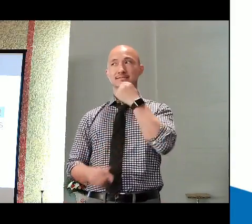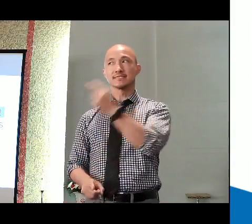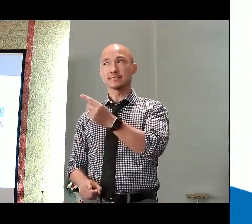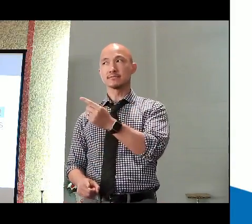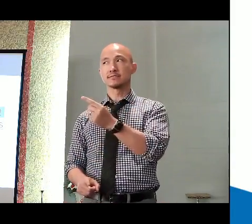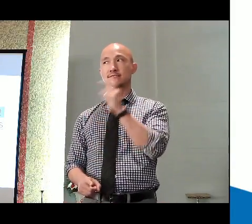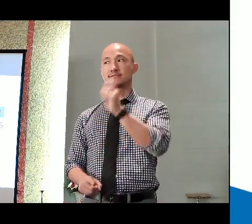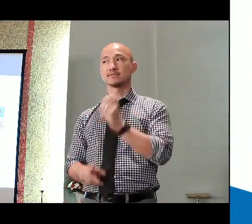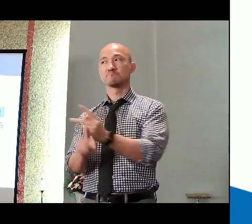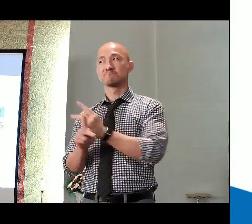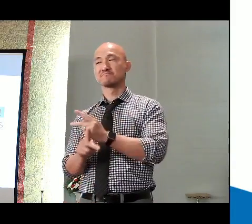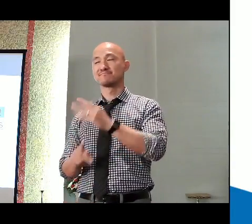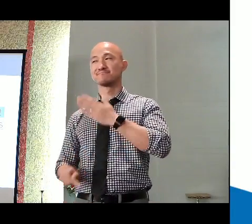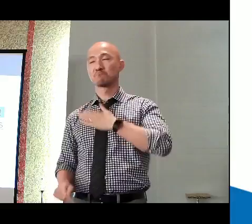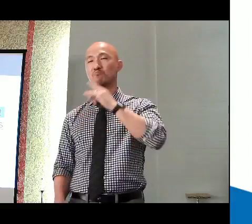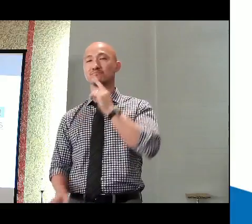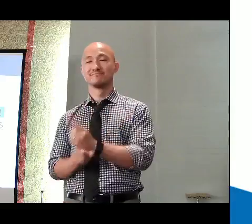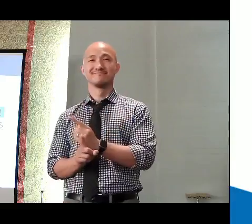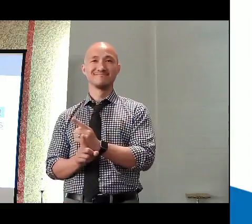I know where you live.